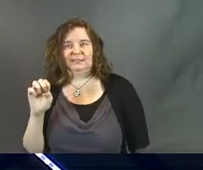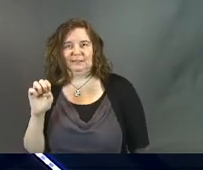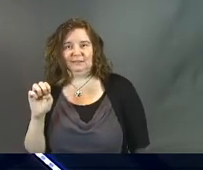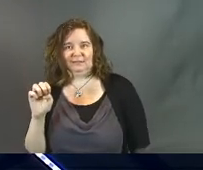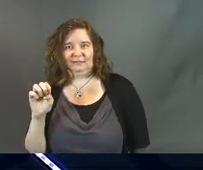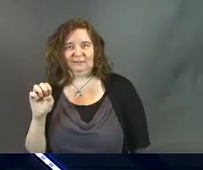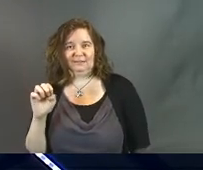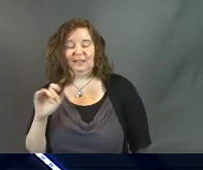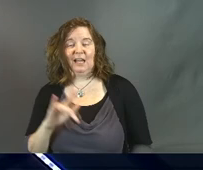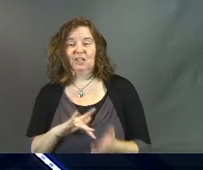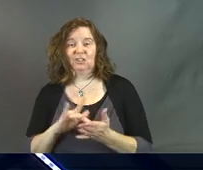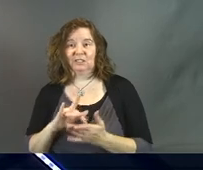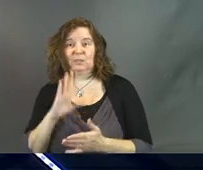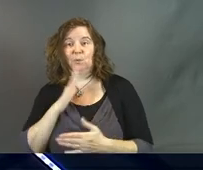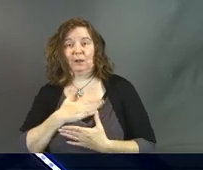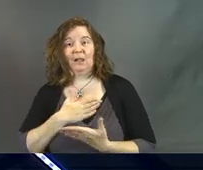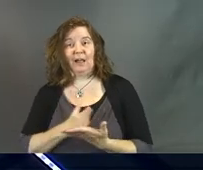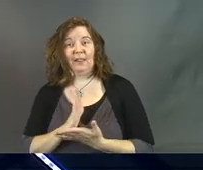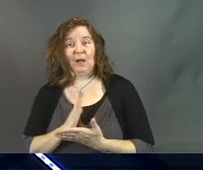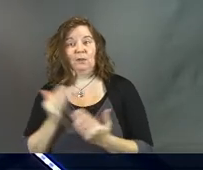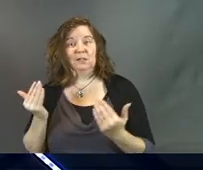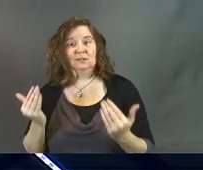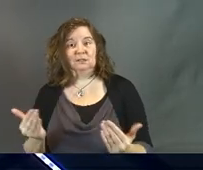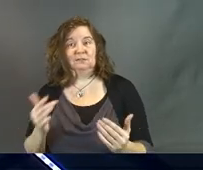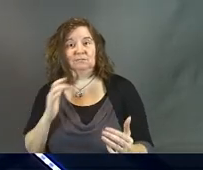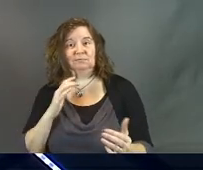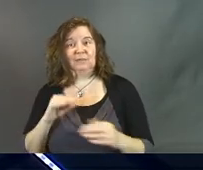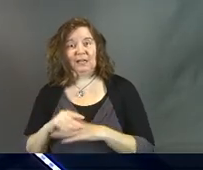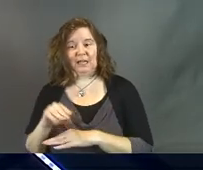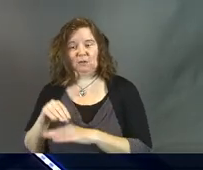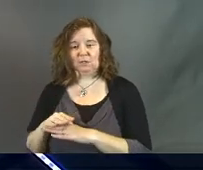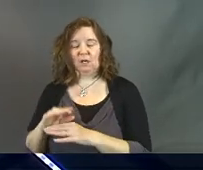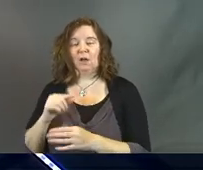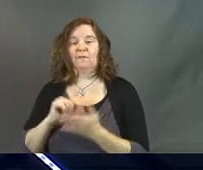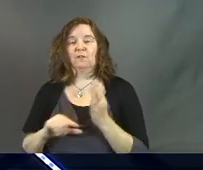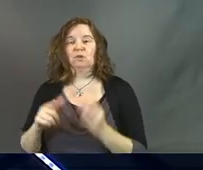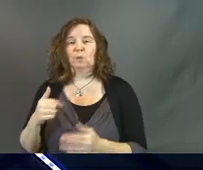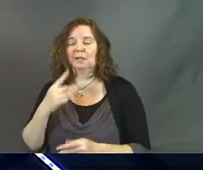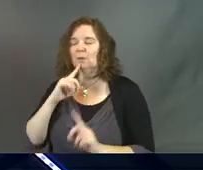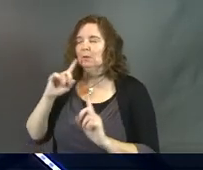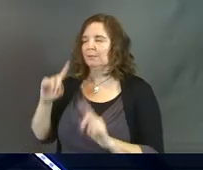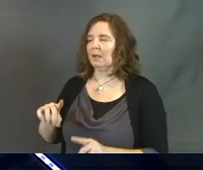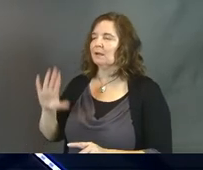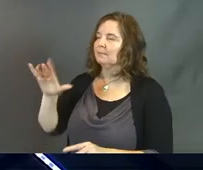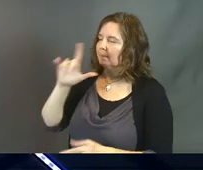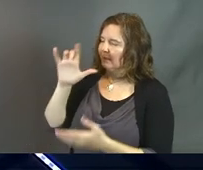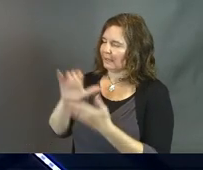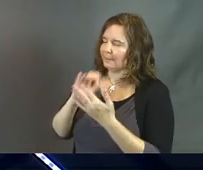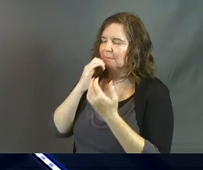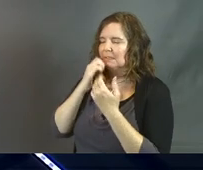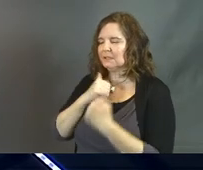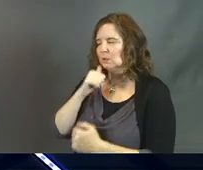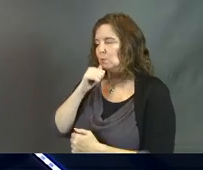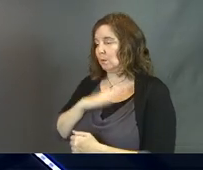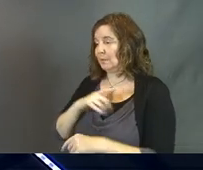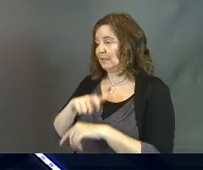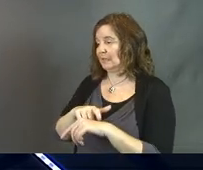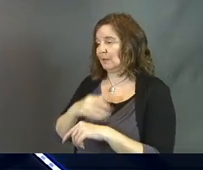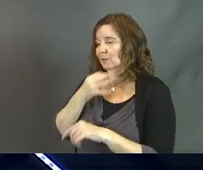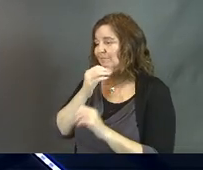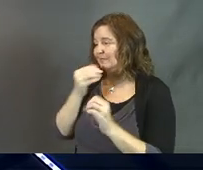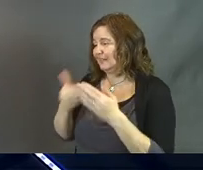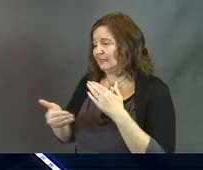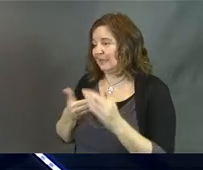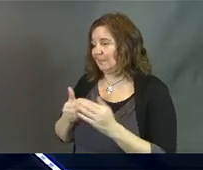controversy. And Jesus is going to allow this to be a consultation. Verse 21, Jesus replied, believe me, dear woman, the time is coming when it